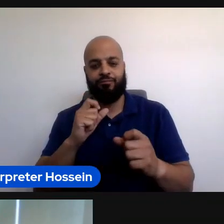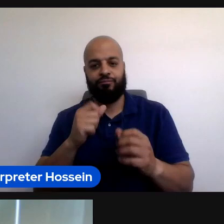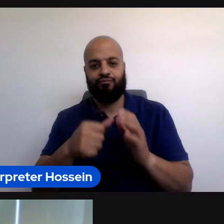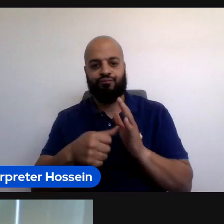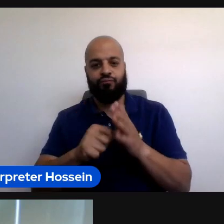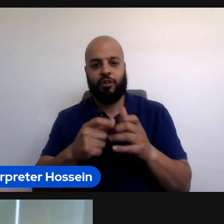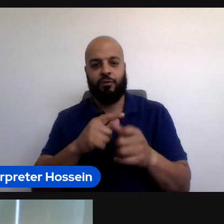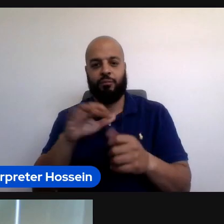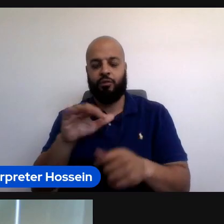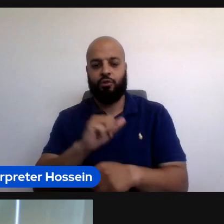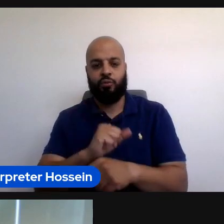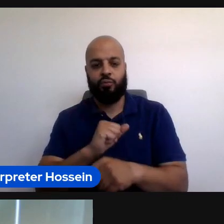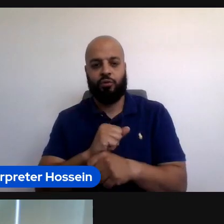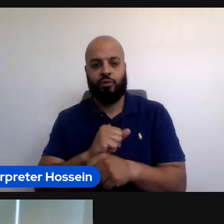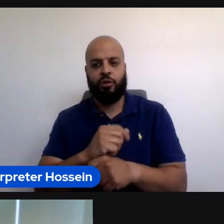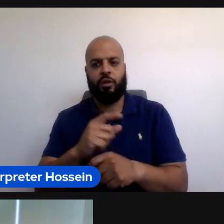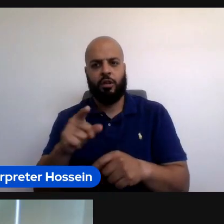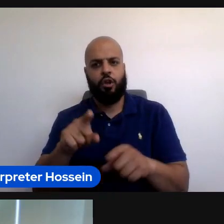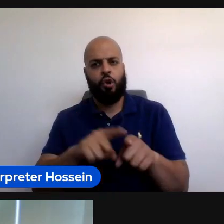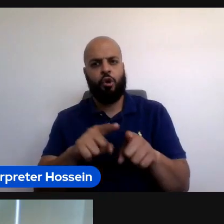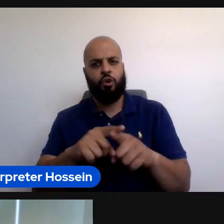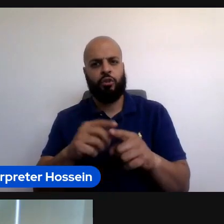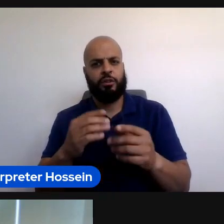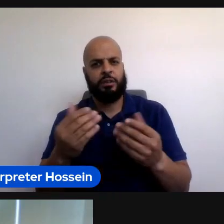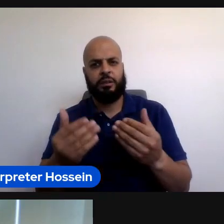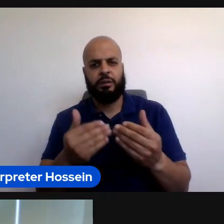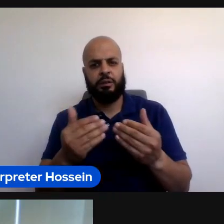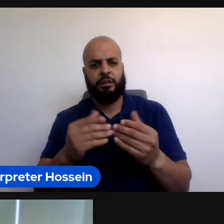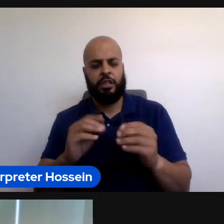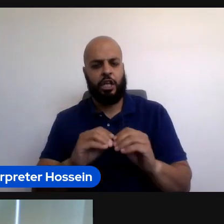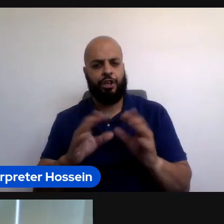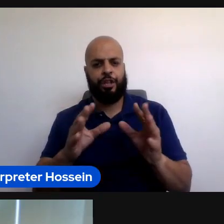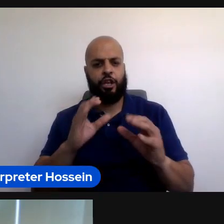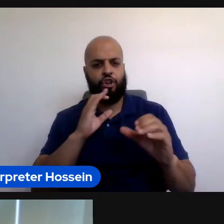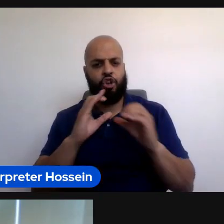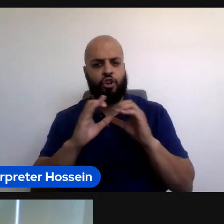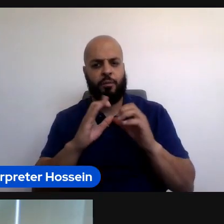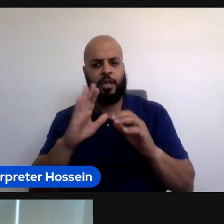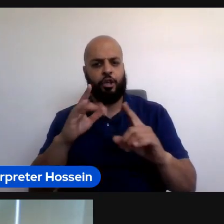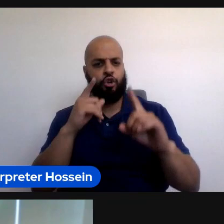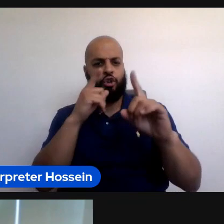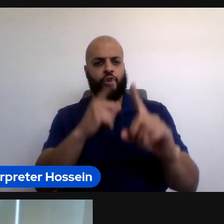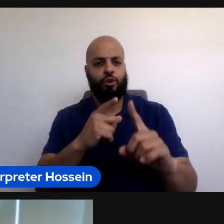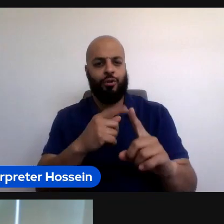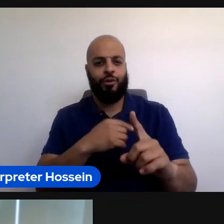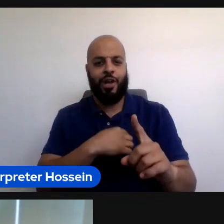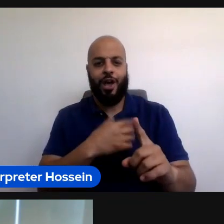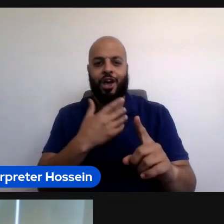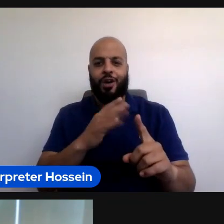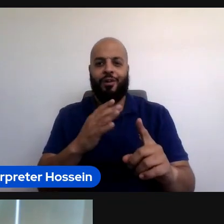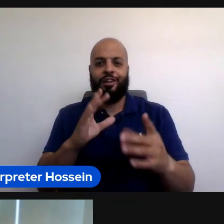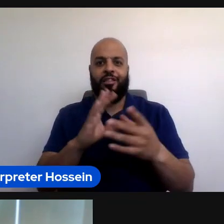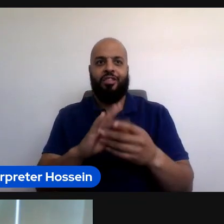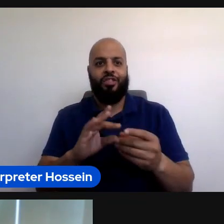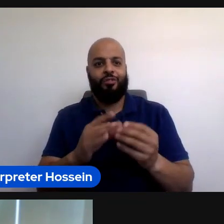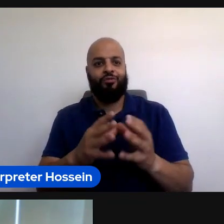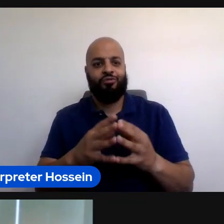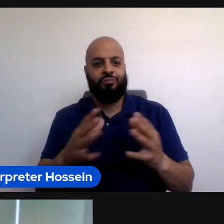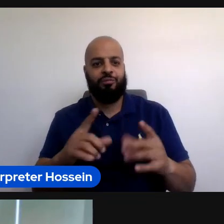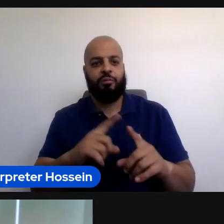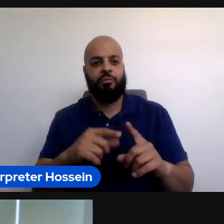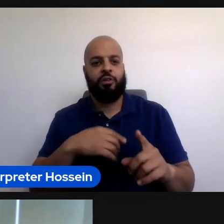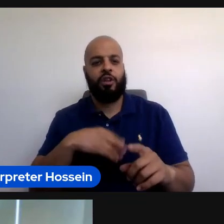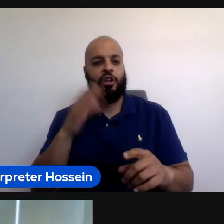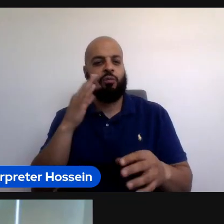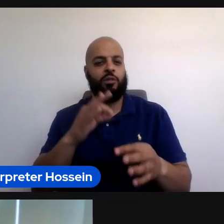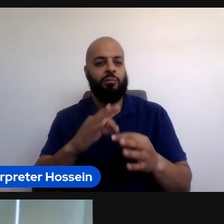yet clearly communicated the goals of his research for both faculty and trainees. I don't want to give away any spoilers, but I will briefly